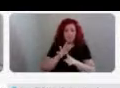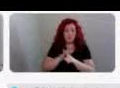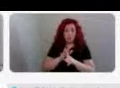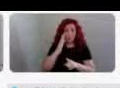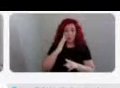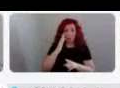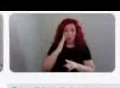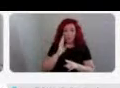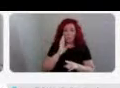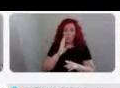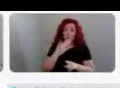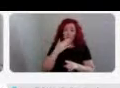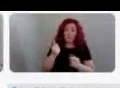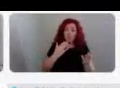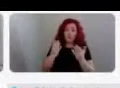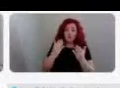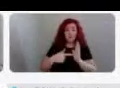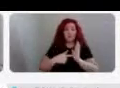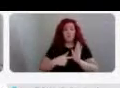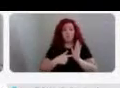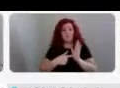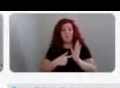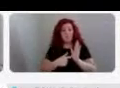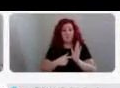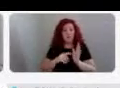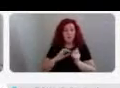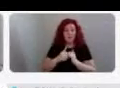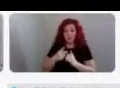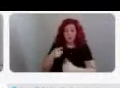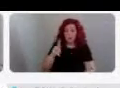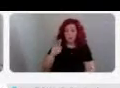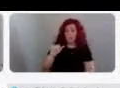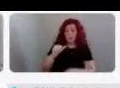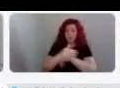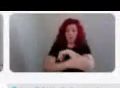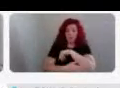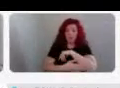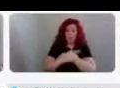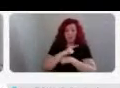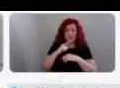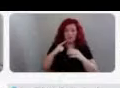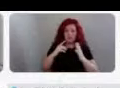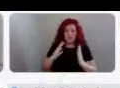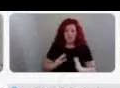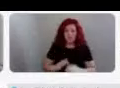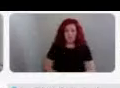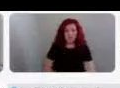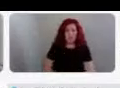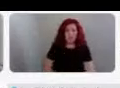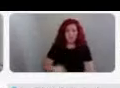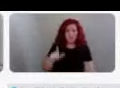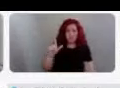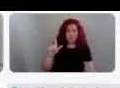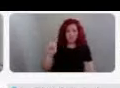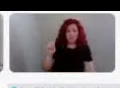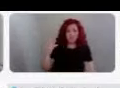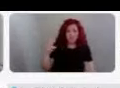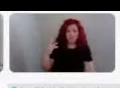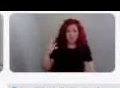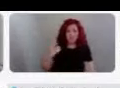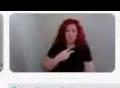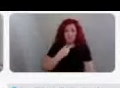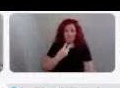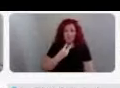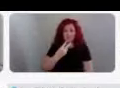will be better served and represented by pima county legislators in ld16 our voices will